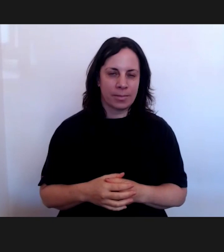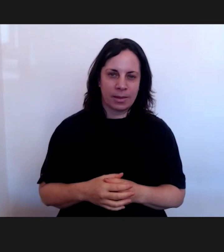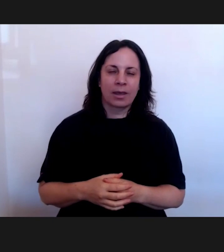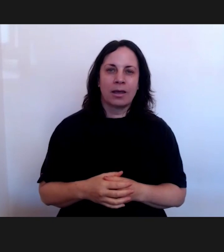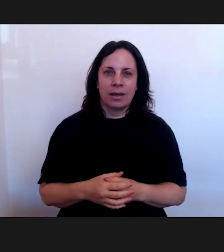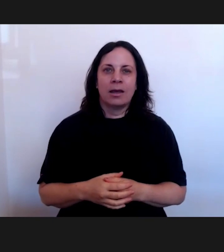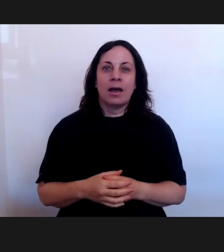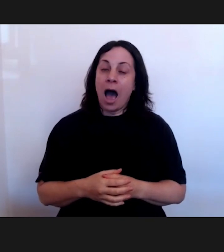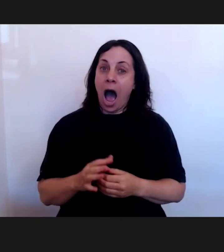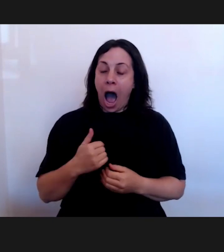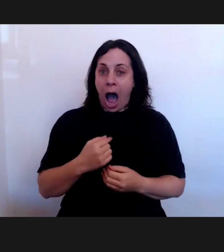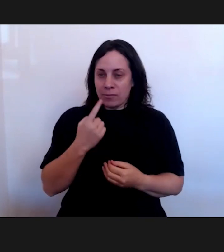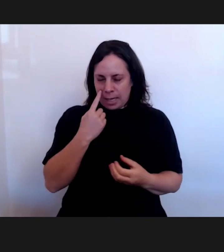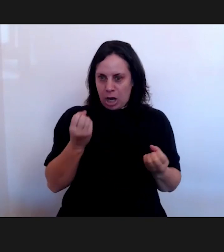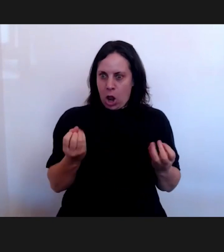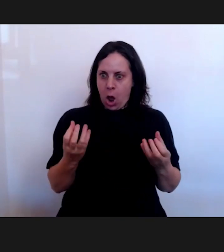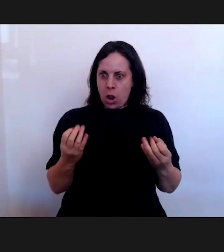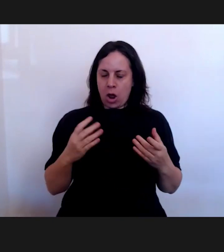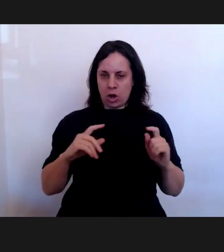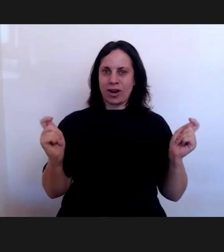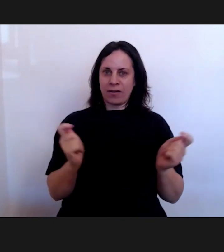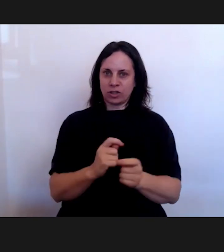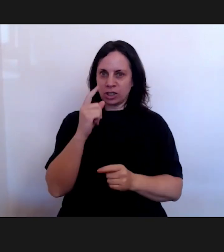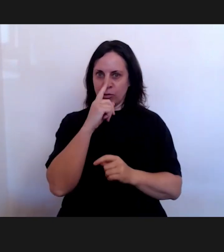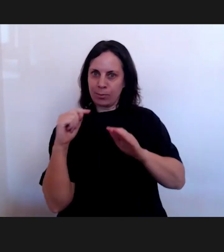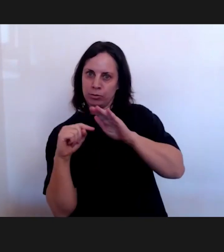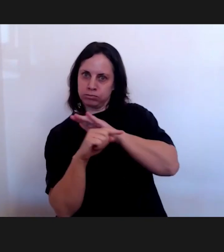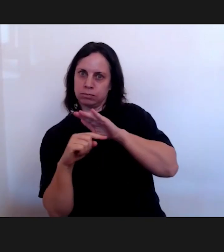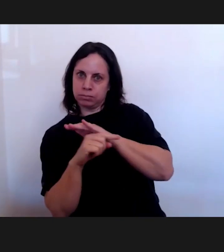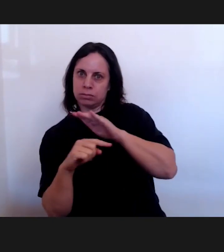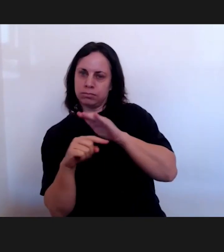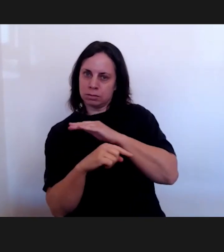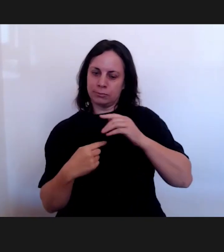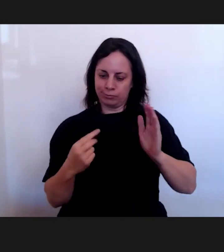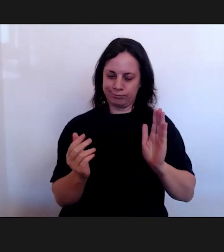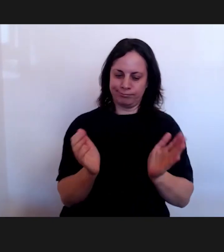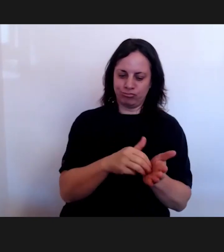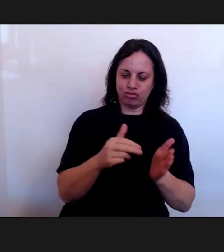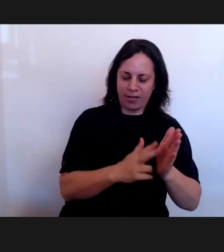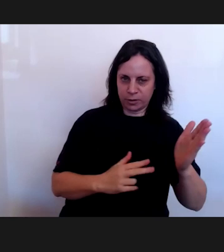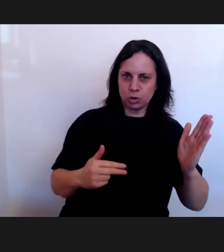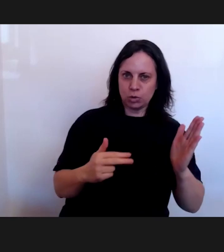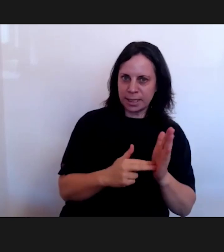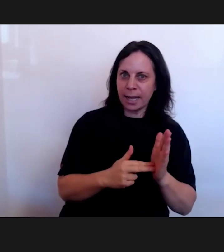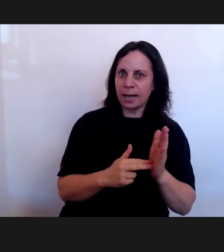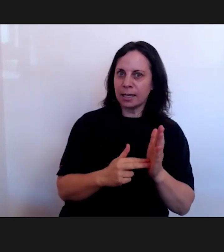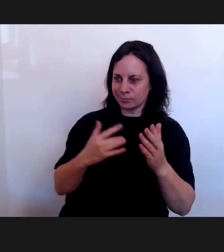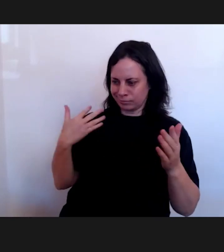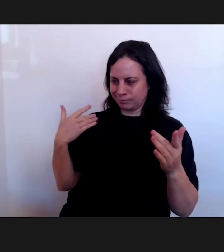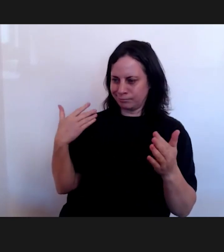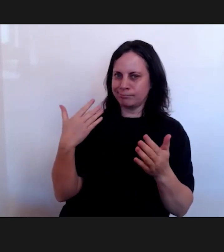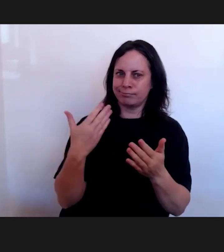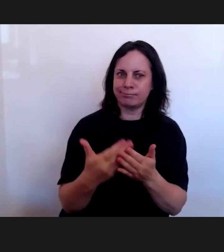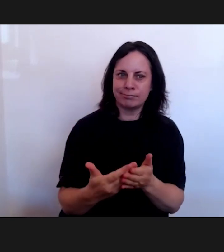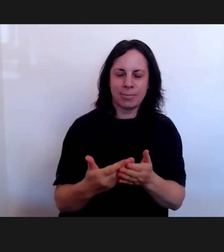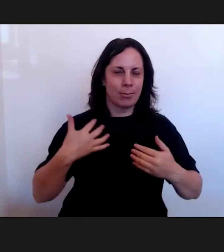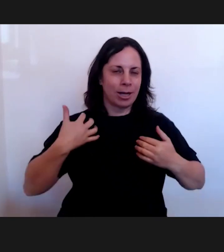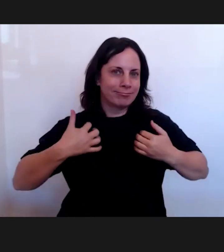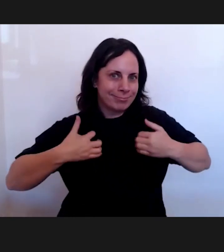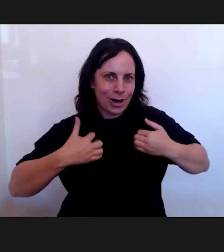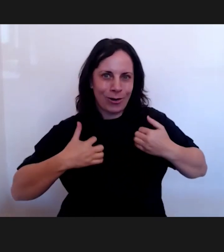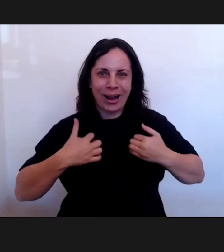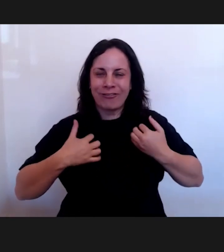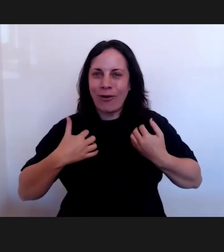lot of changes for refugees in New Zealand across that period of time. And I'm really looking forward to speaking